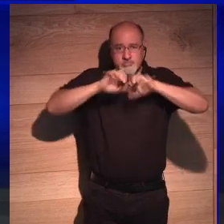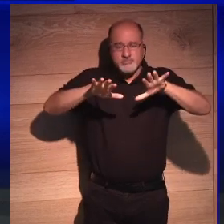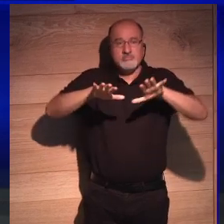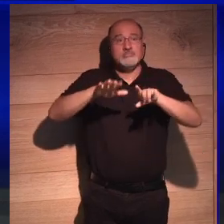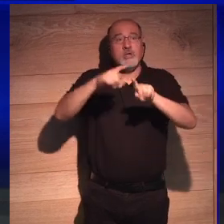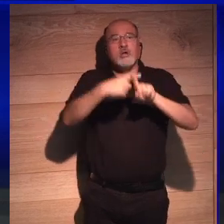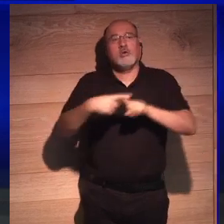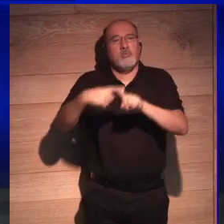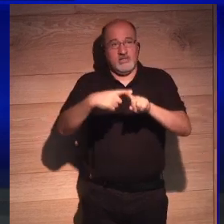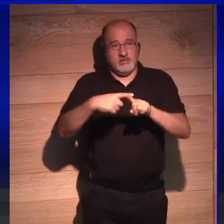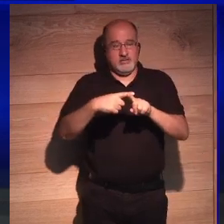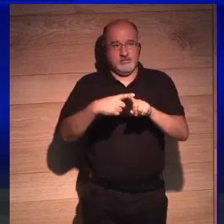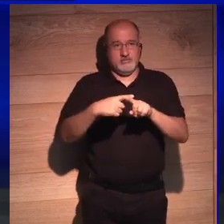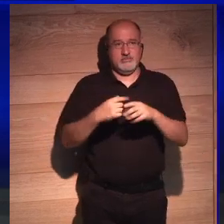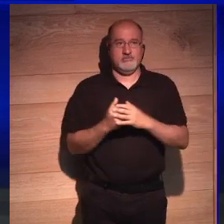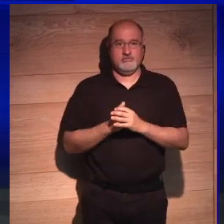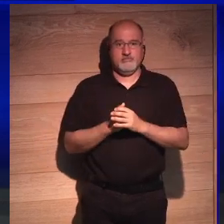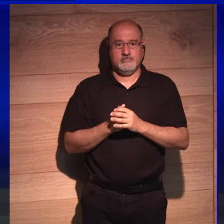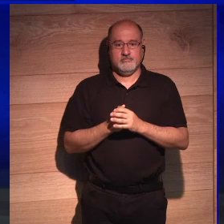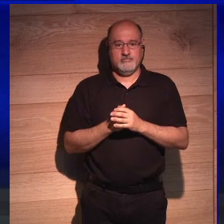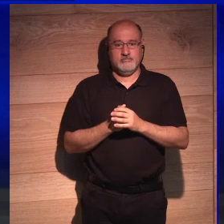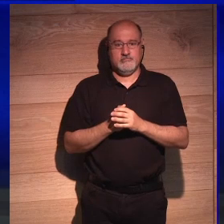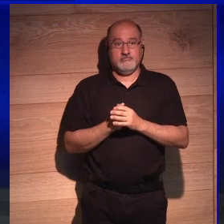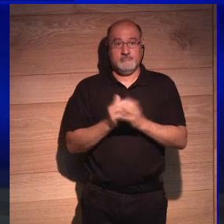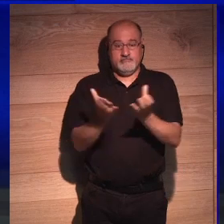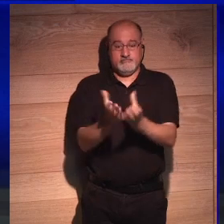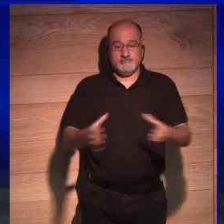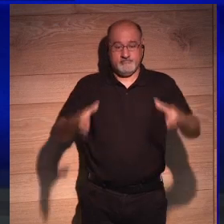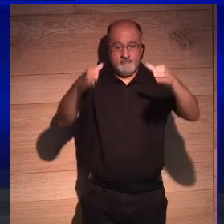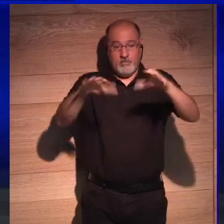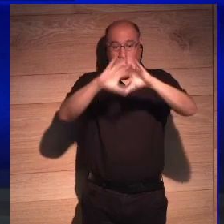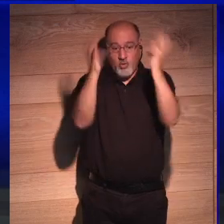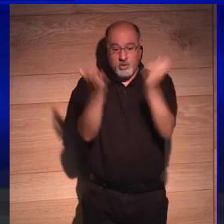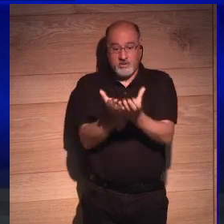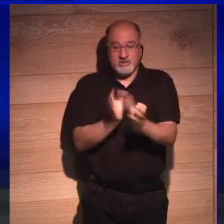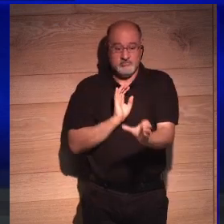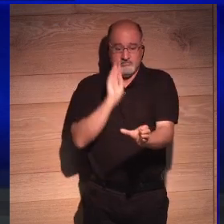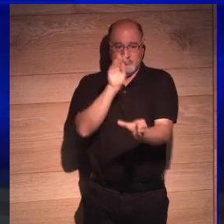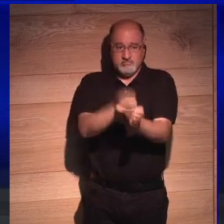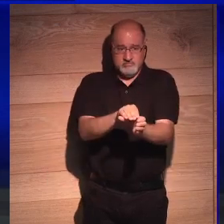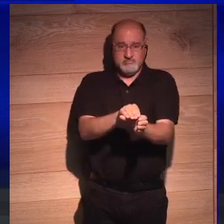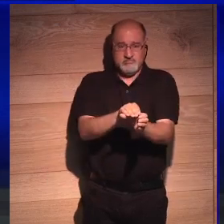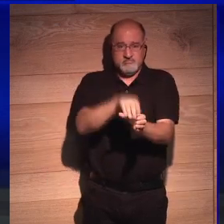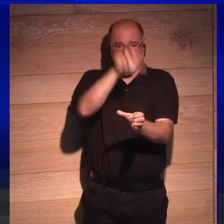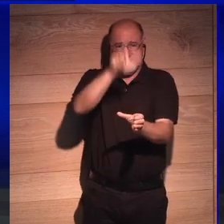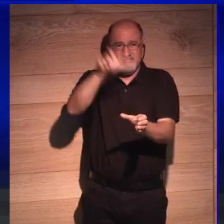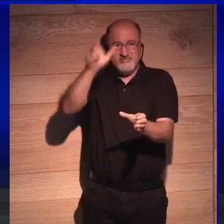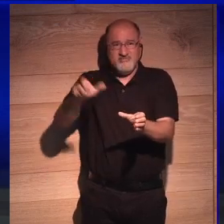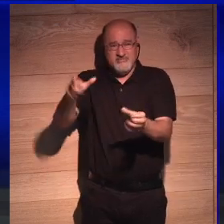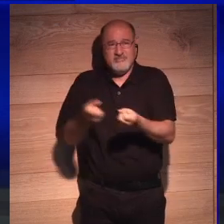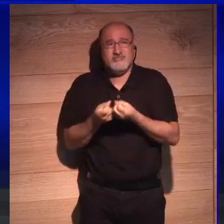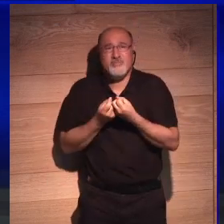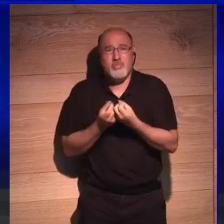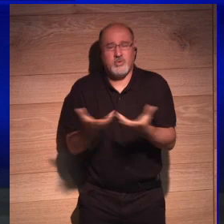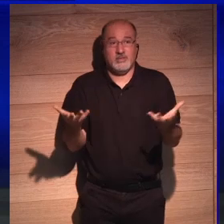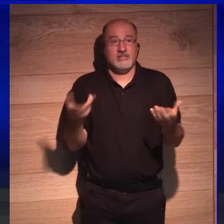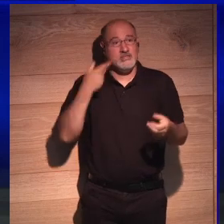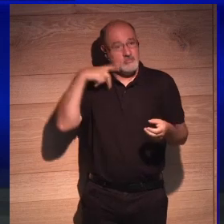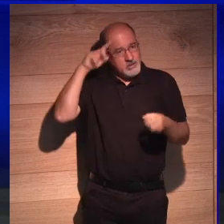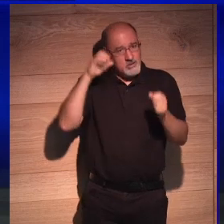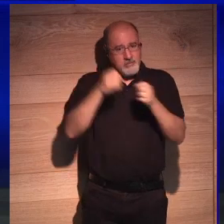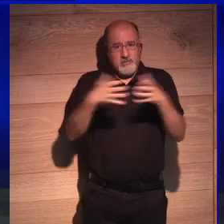with infinite amounts of people. So experience can be scaled. So this really isn't about the headset.